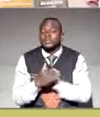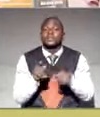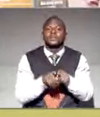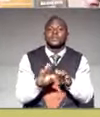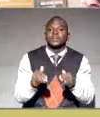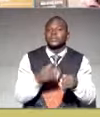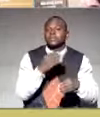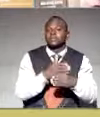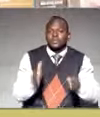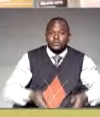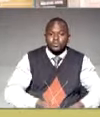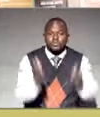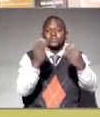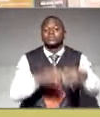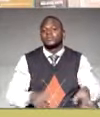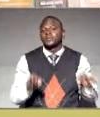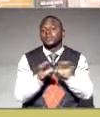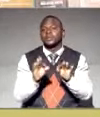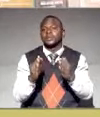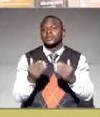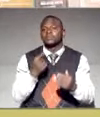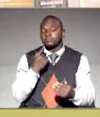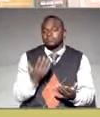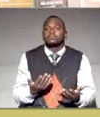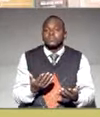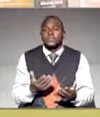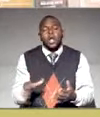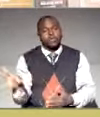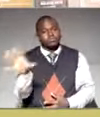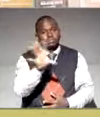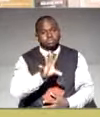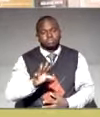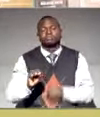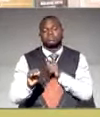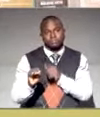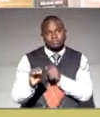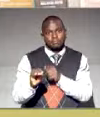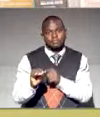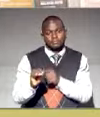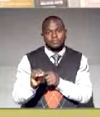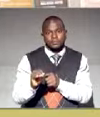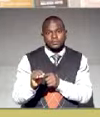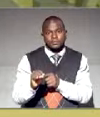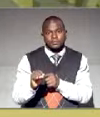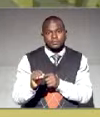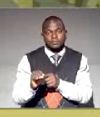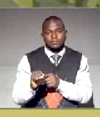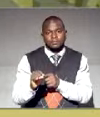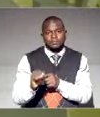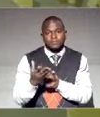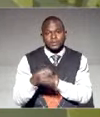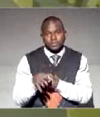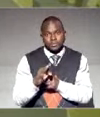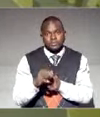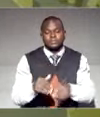of course, infrastructure, which is very, very important, and all that course, leads into the growth of the economy. So that's why we have